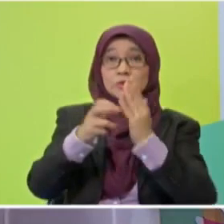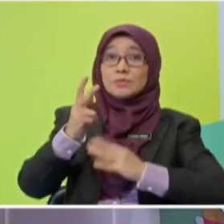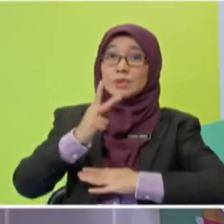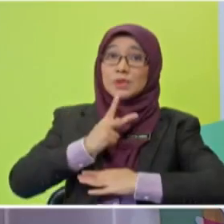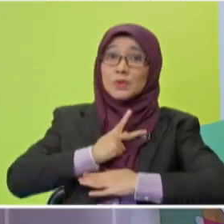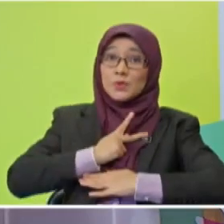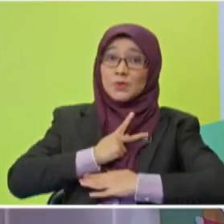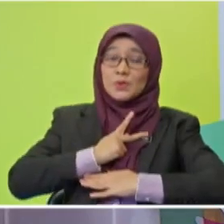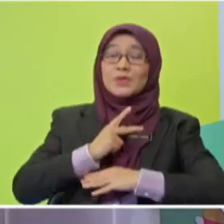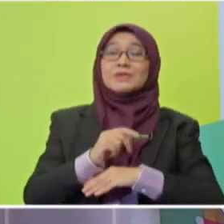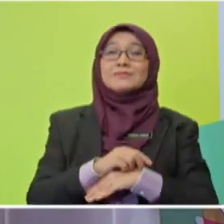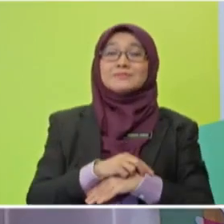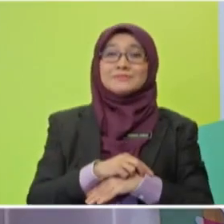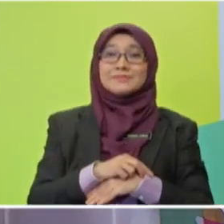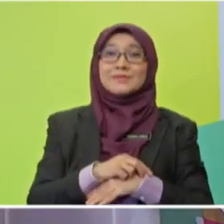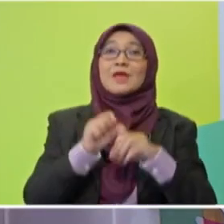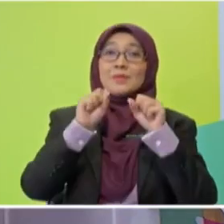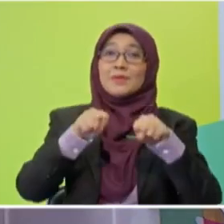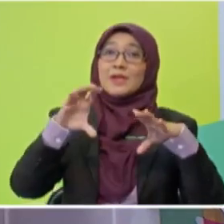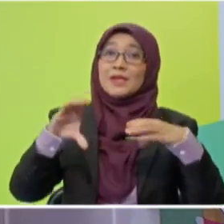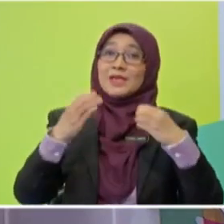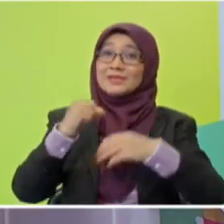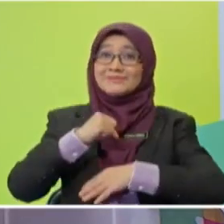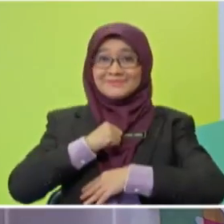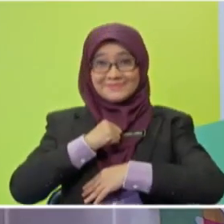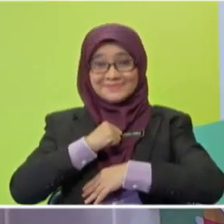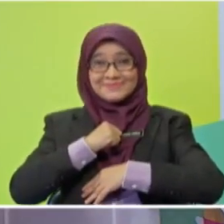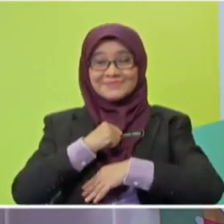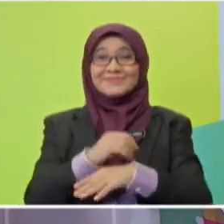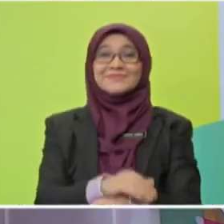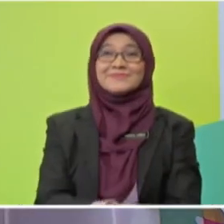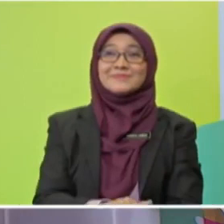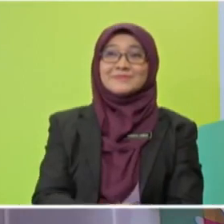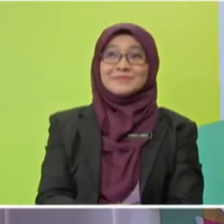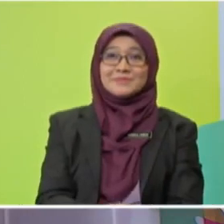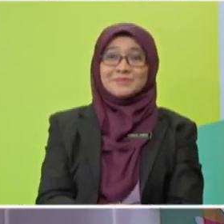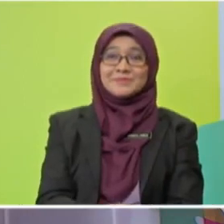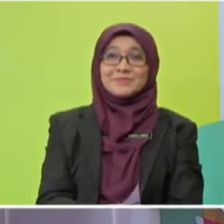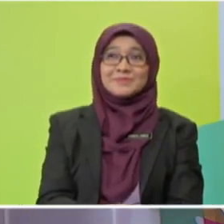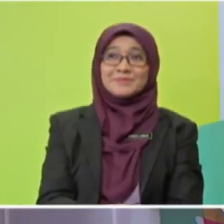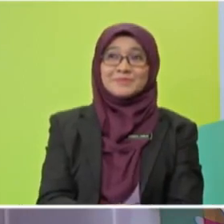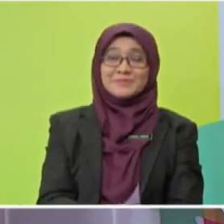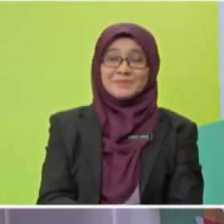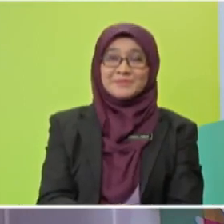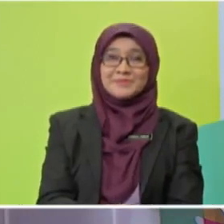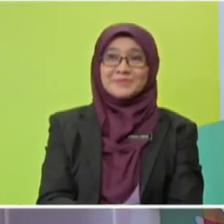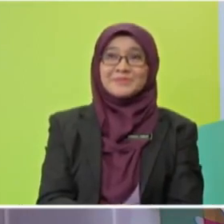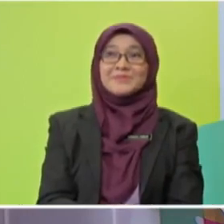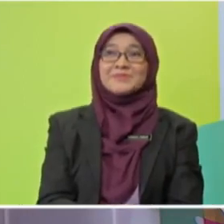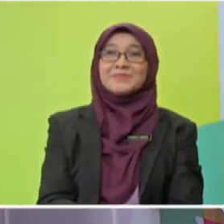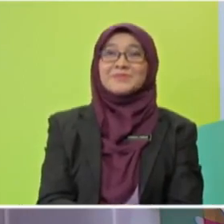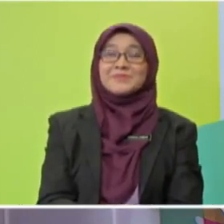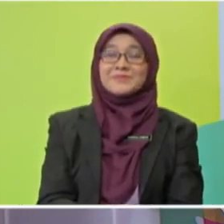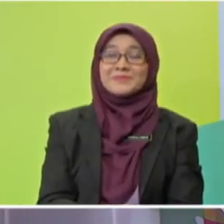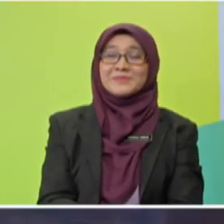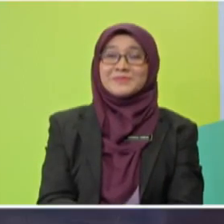can do by yourself. Okay, for your self practice. Okay, back to you. What is the important? Yes,